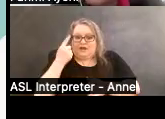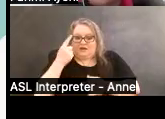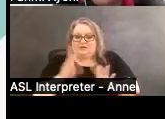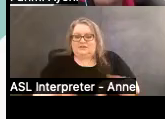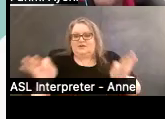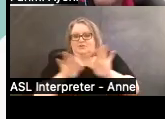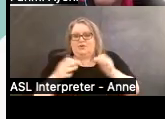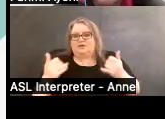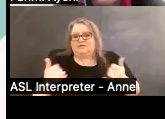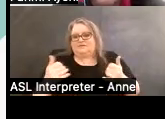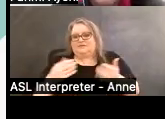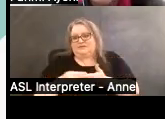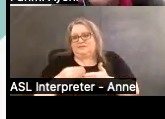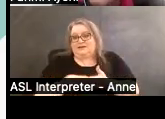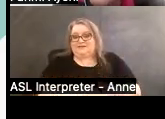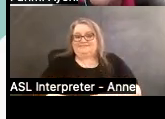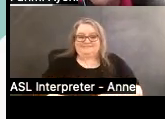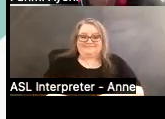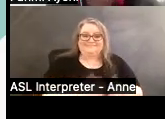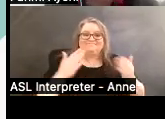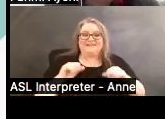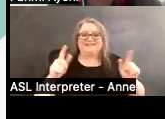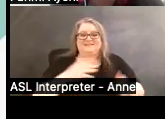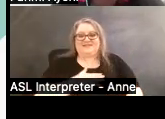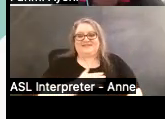of this monies. Next slide, please.